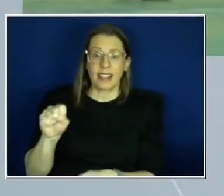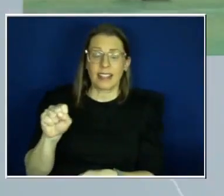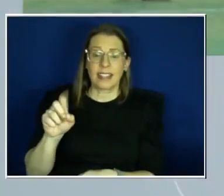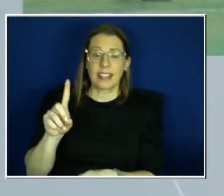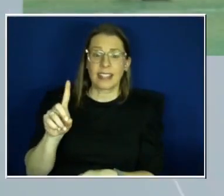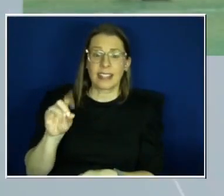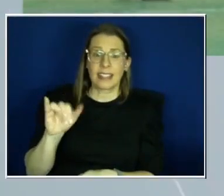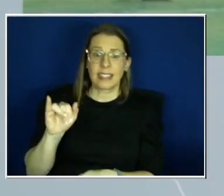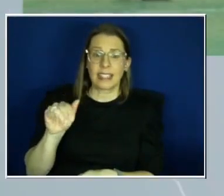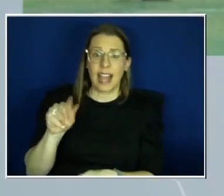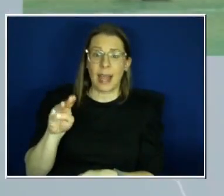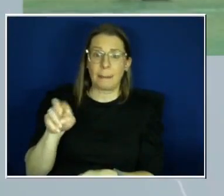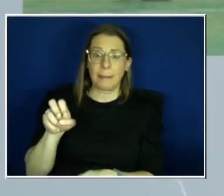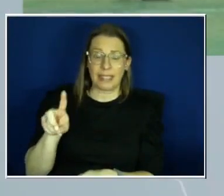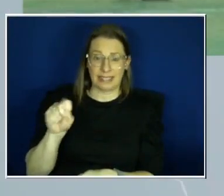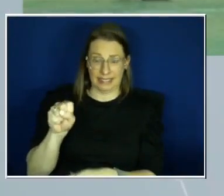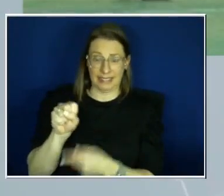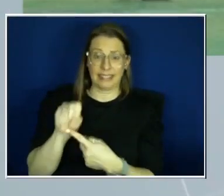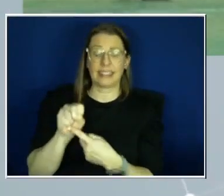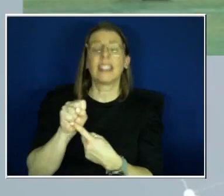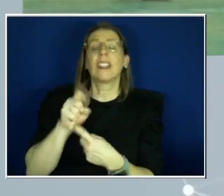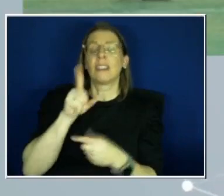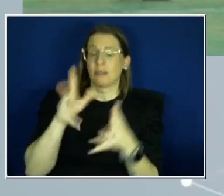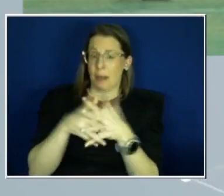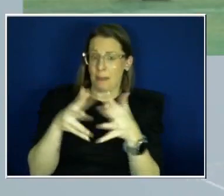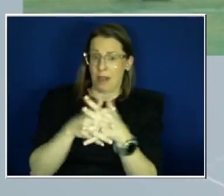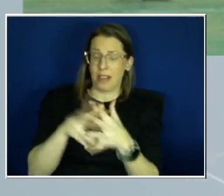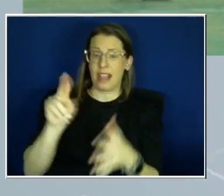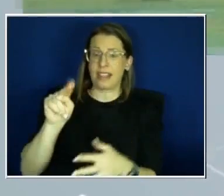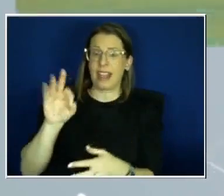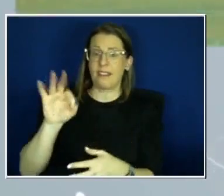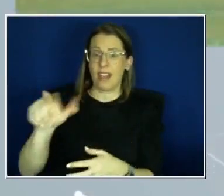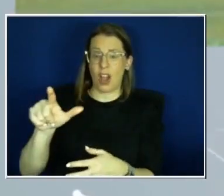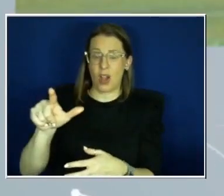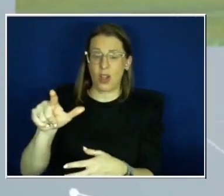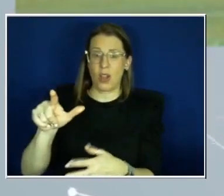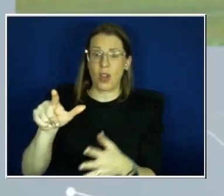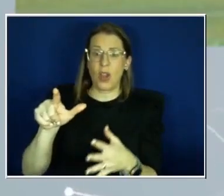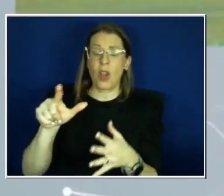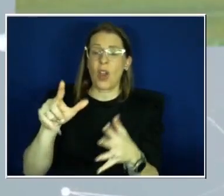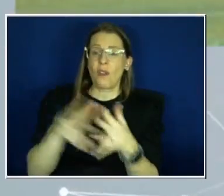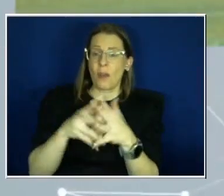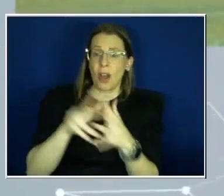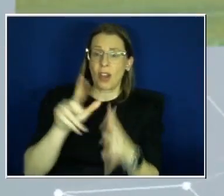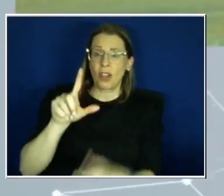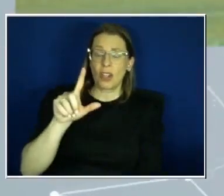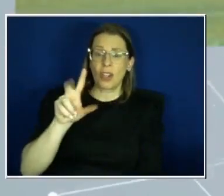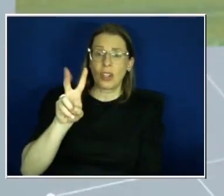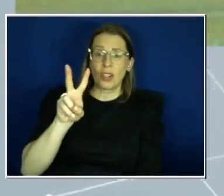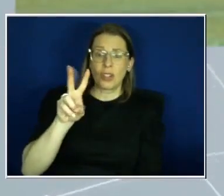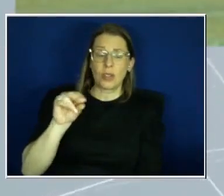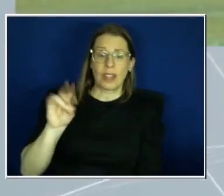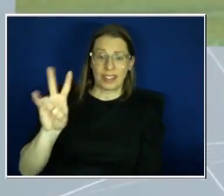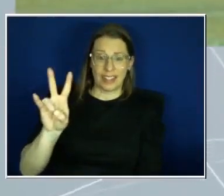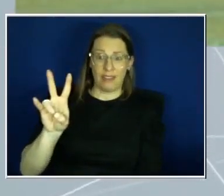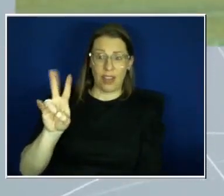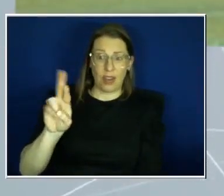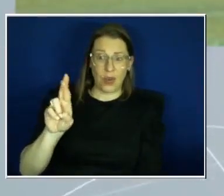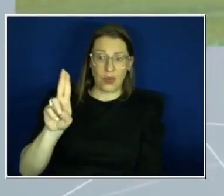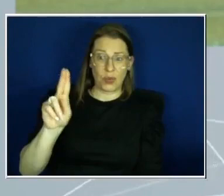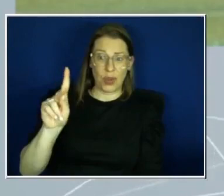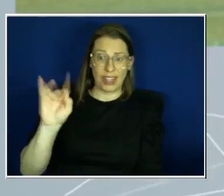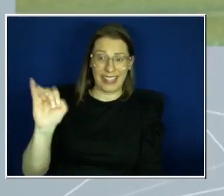on 11, NFL rules football, and your Rookie of the Year in 2007, Women's Super Bowl champions back